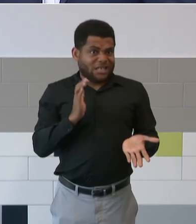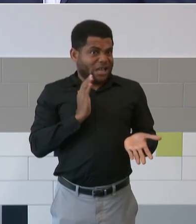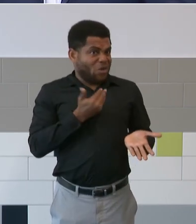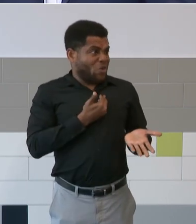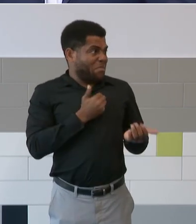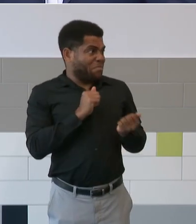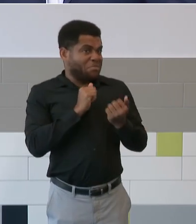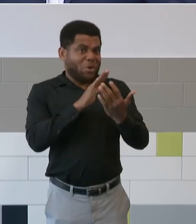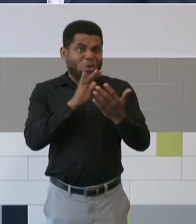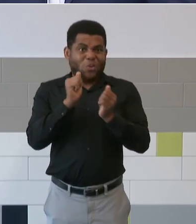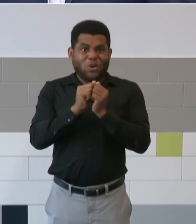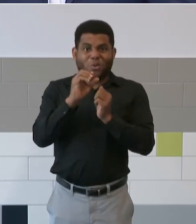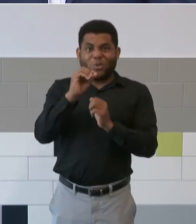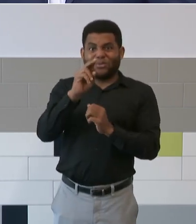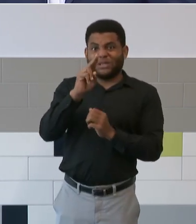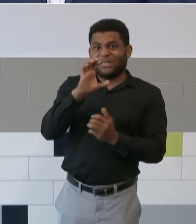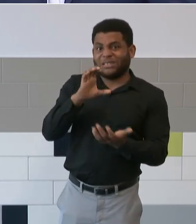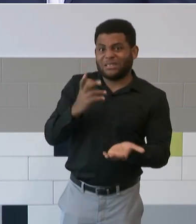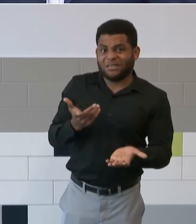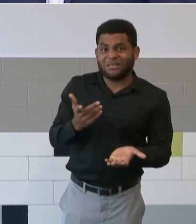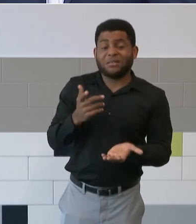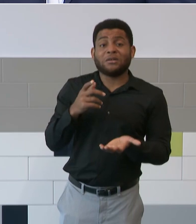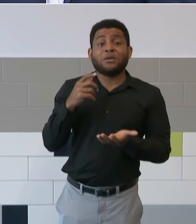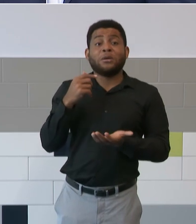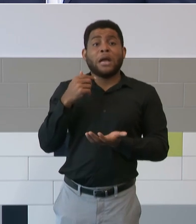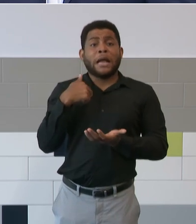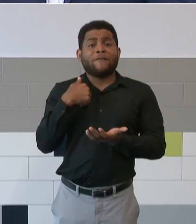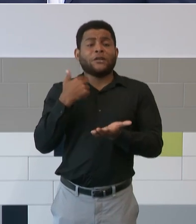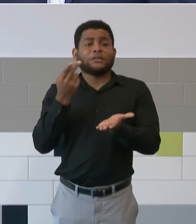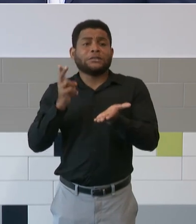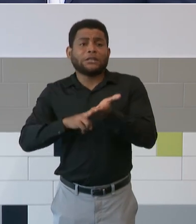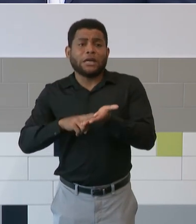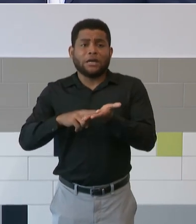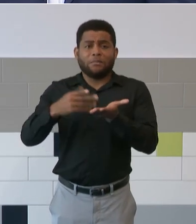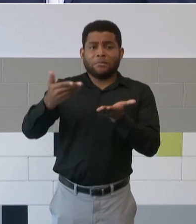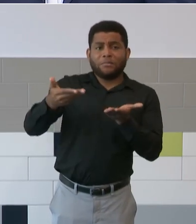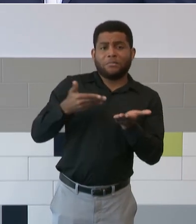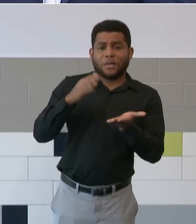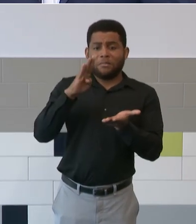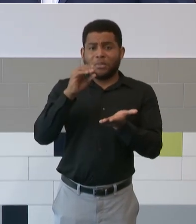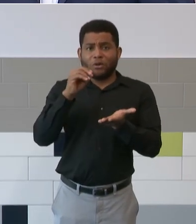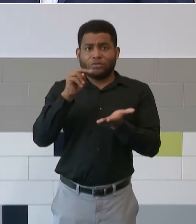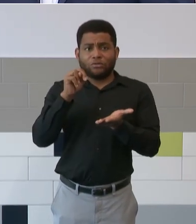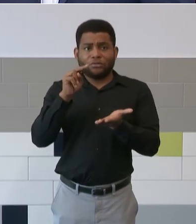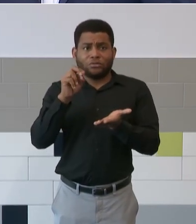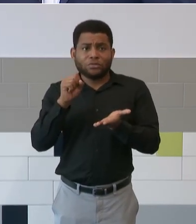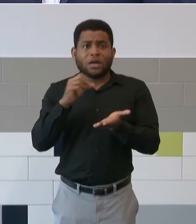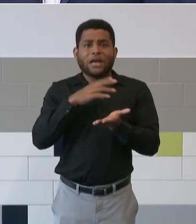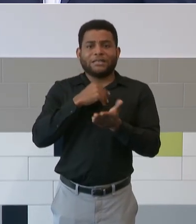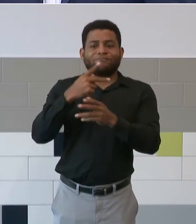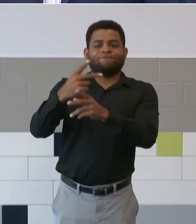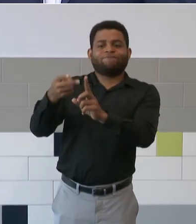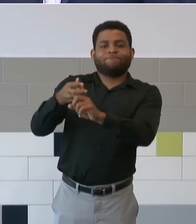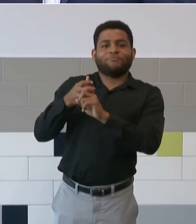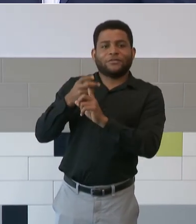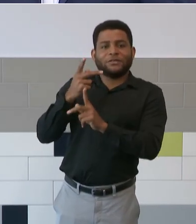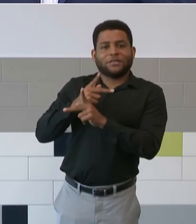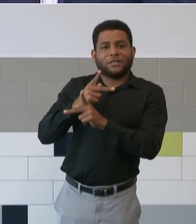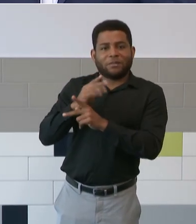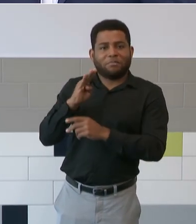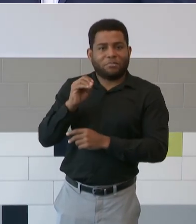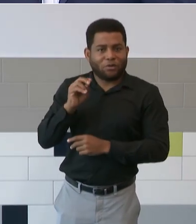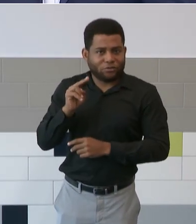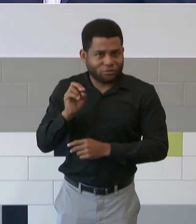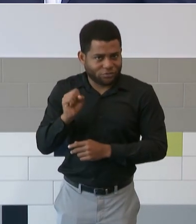OUC, not only to have a signing bonus, but to have another type of bonus, a retention bonus. And if I could ask you about the